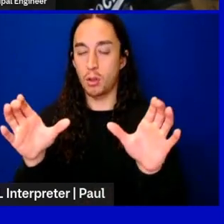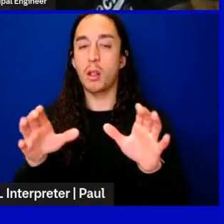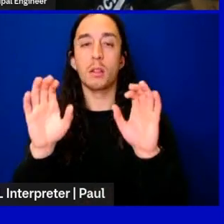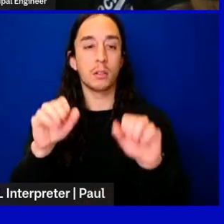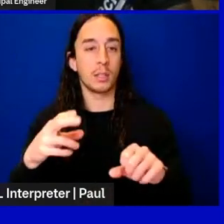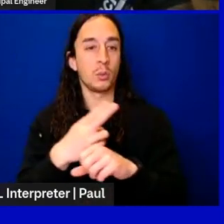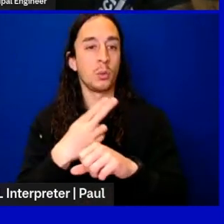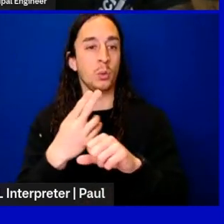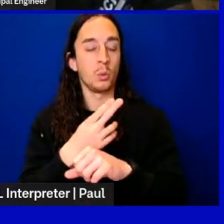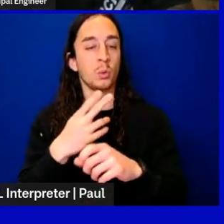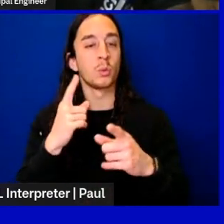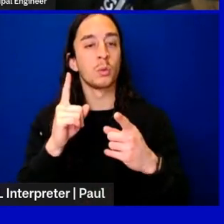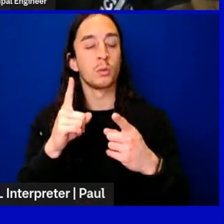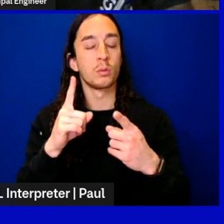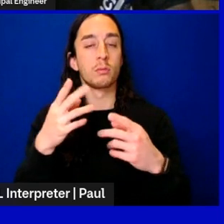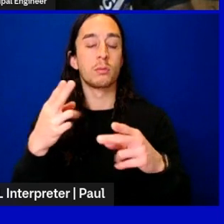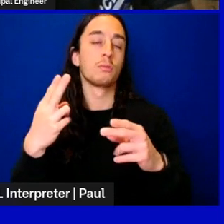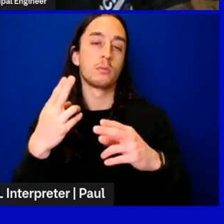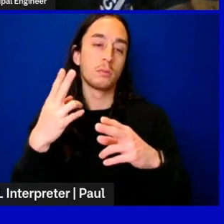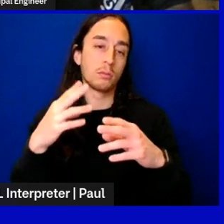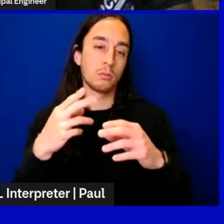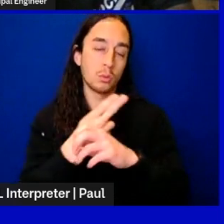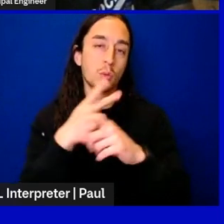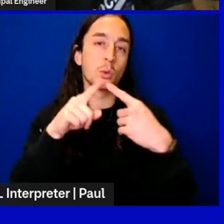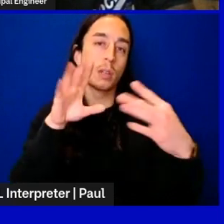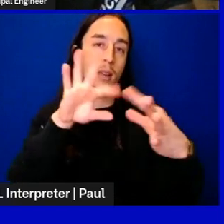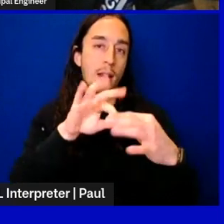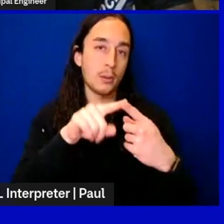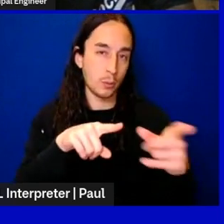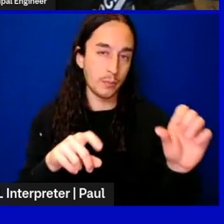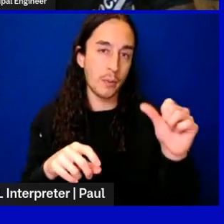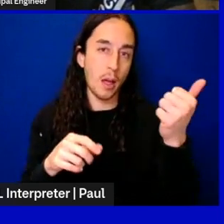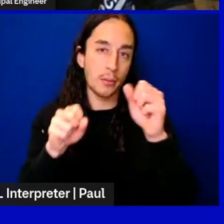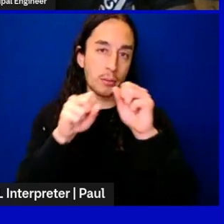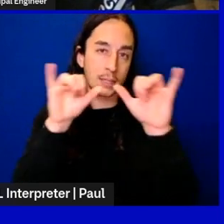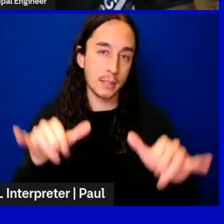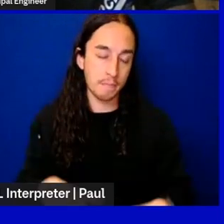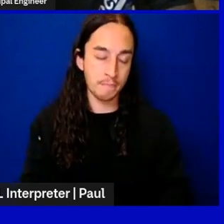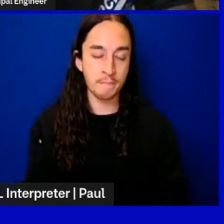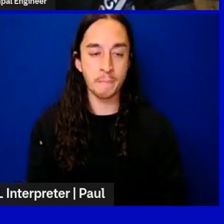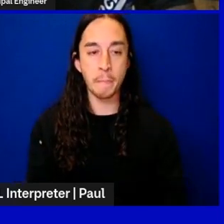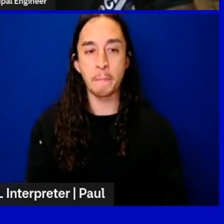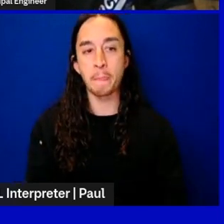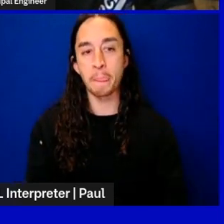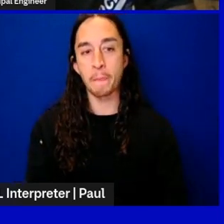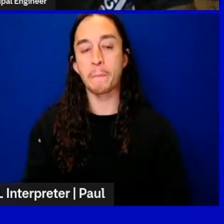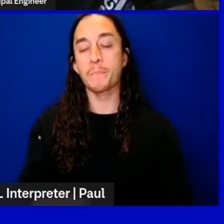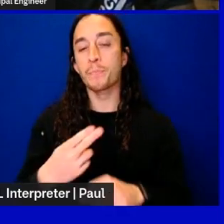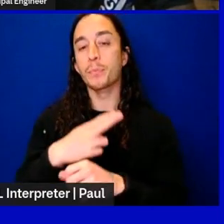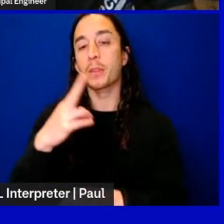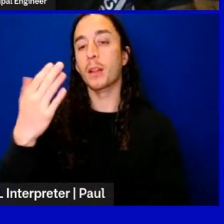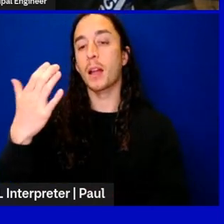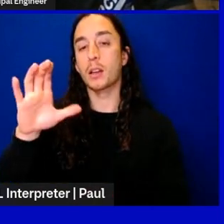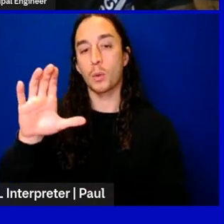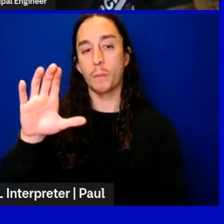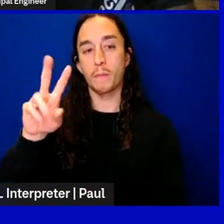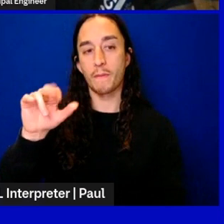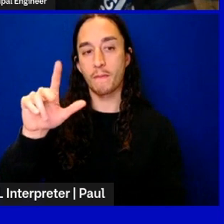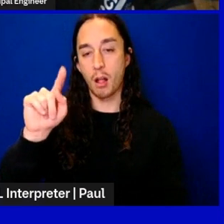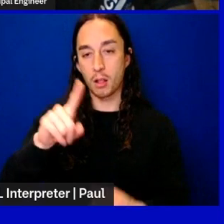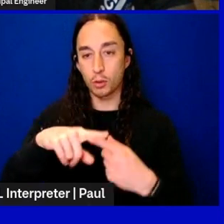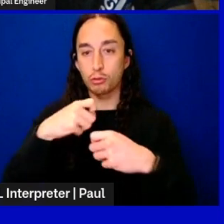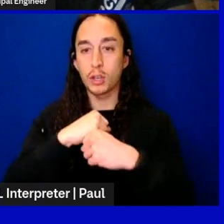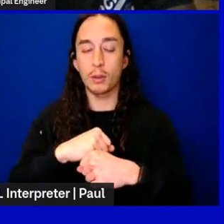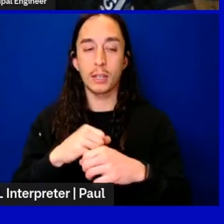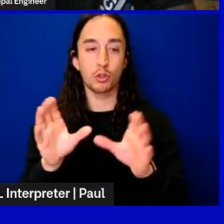to connect to the other system. Finally, you can also use HashiCorp Vault to generate the certificates. If you want